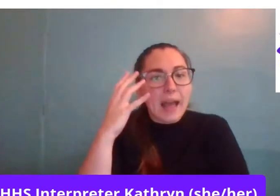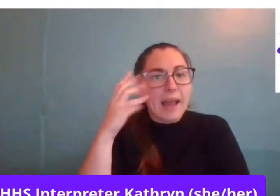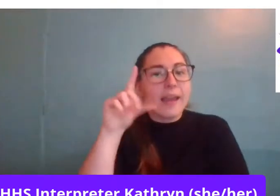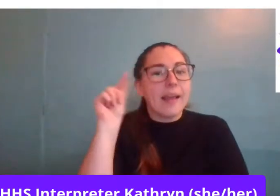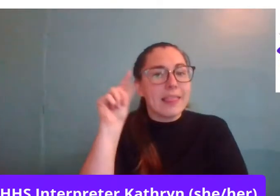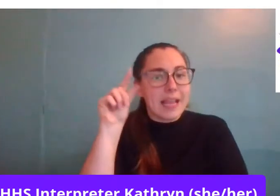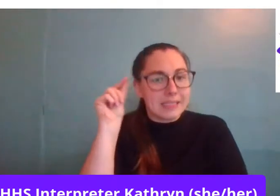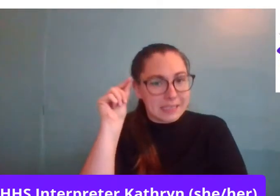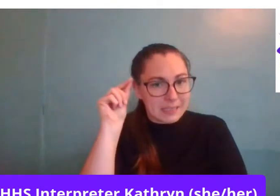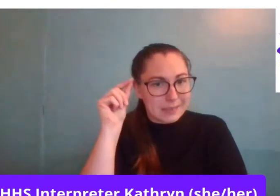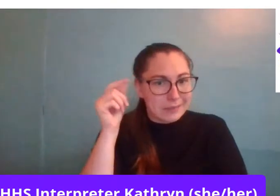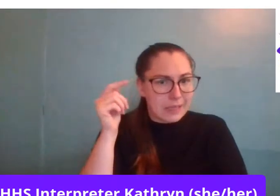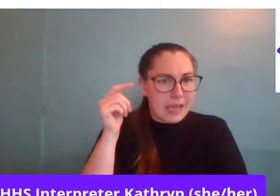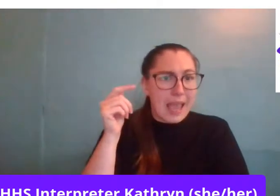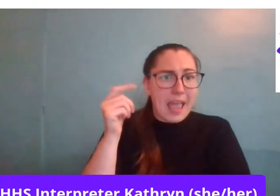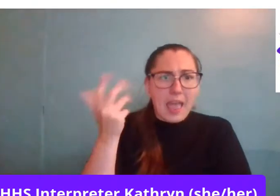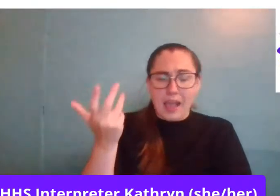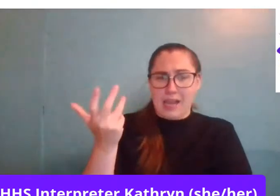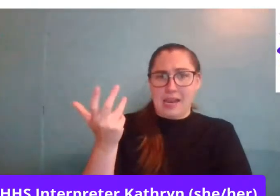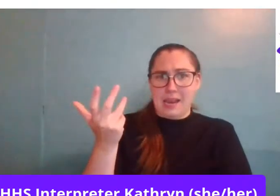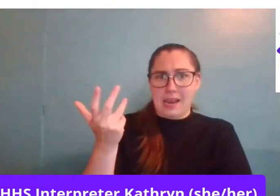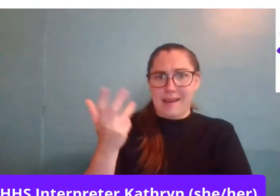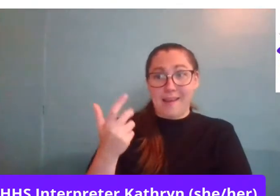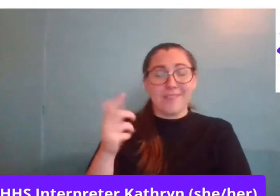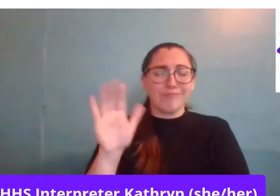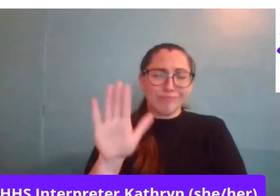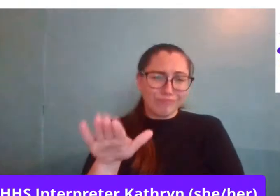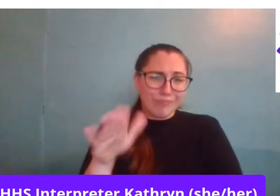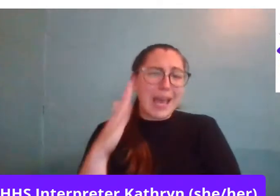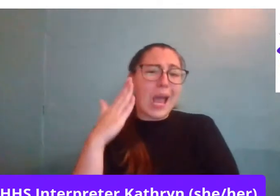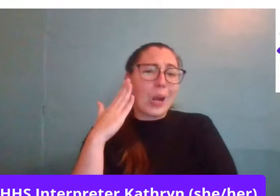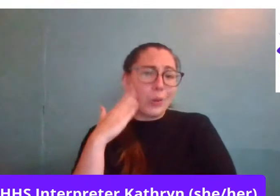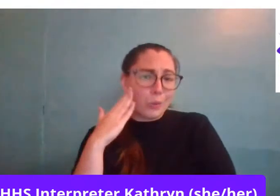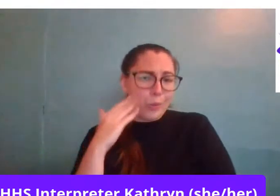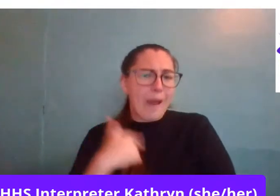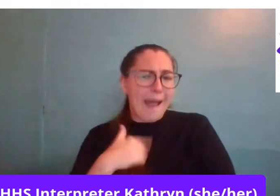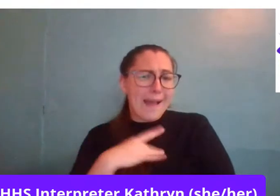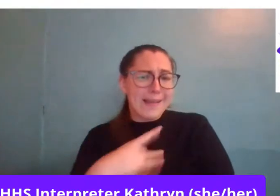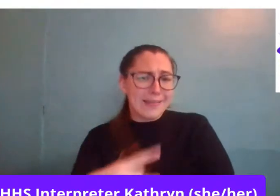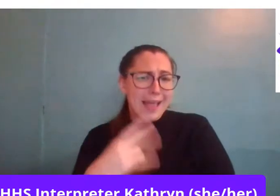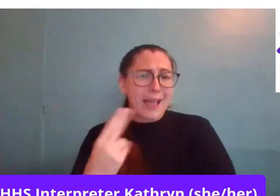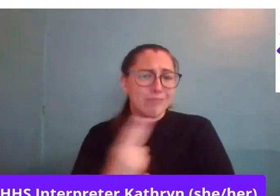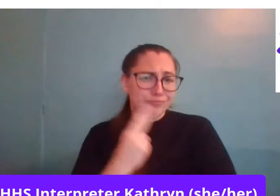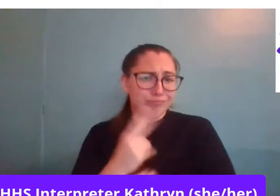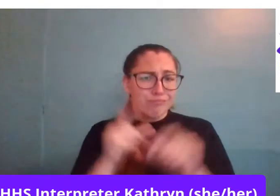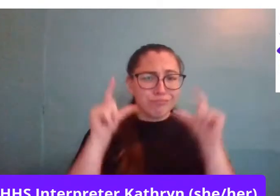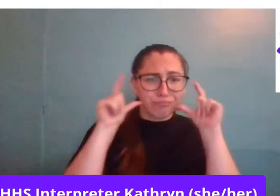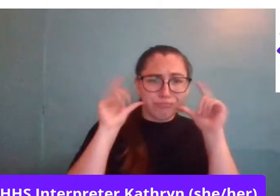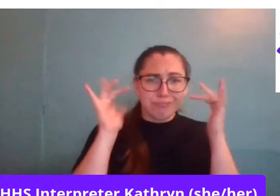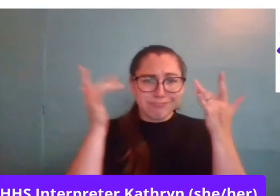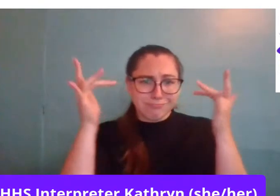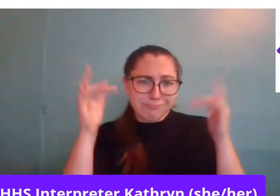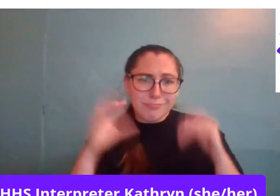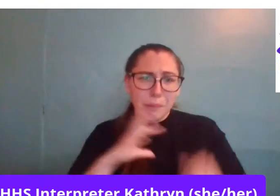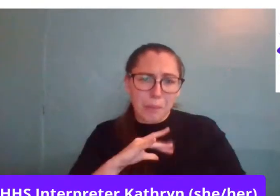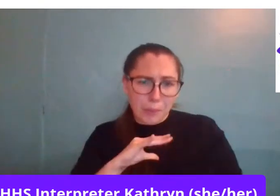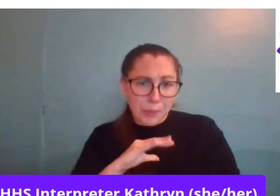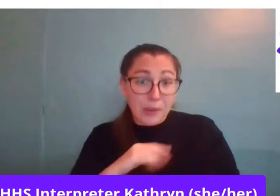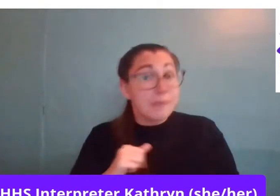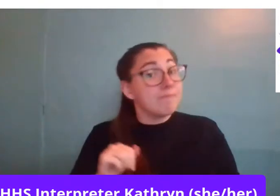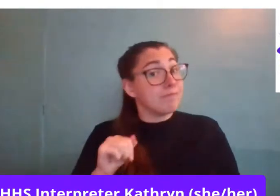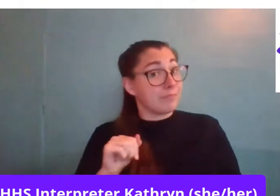As I like to wear some cool glasses. Yes. Mm-hmm. that I hope that